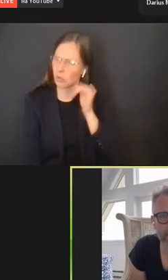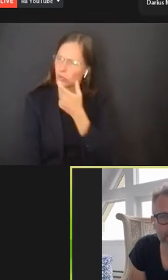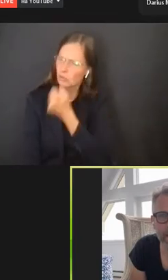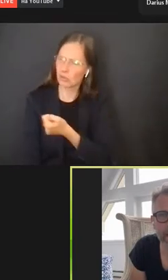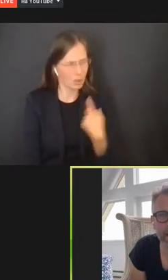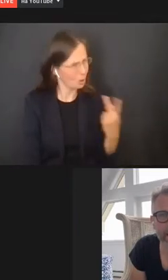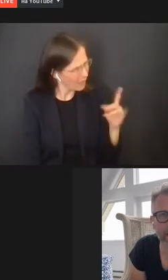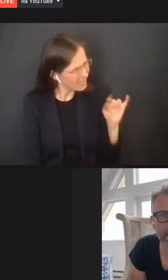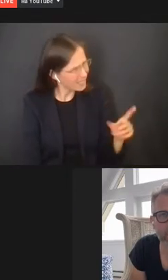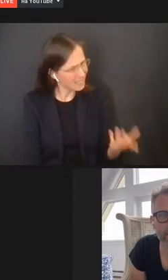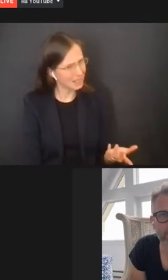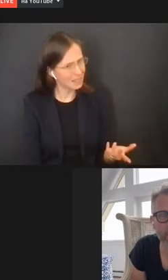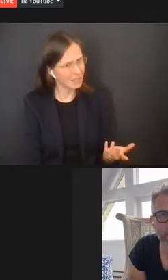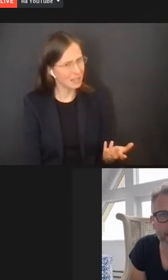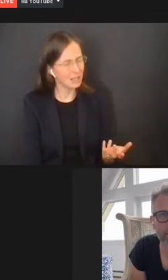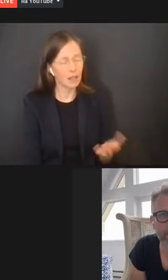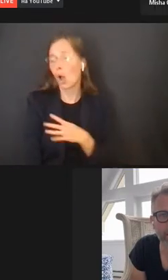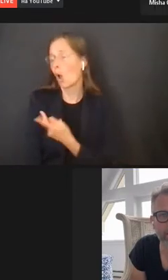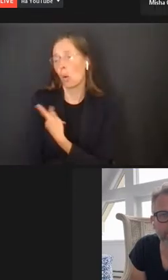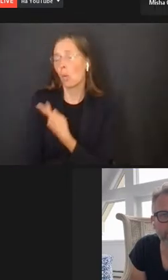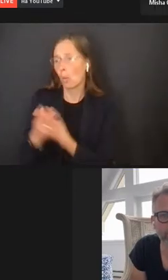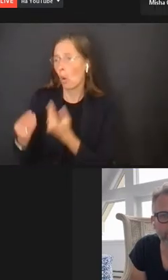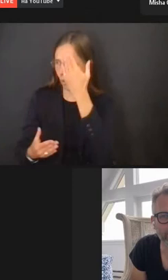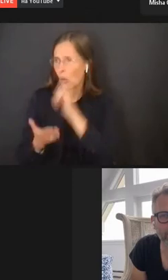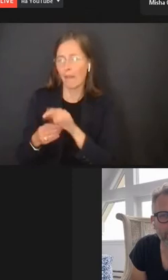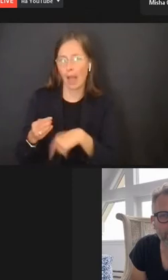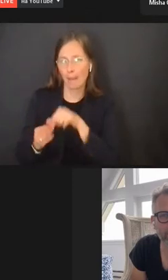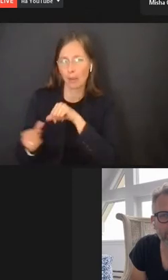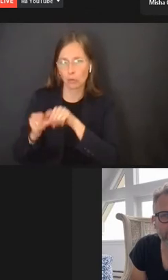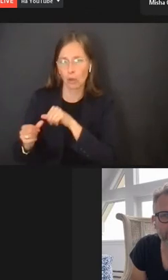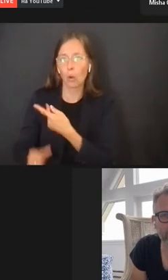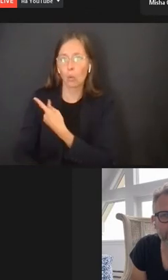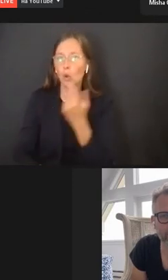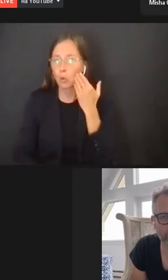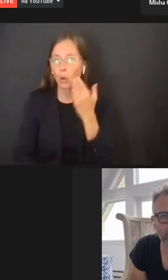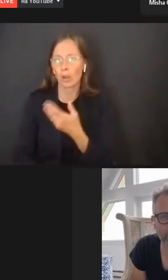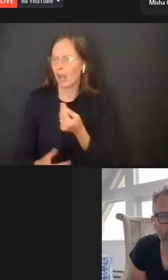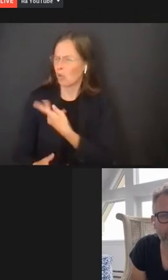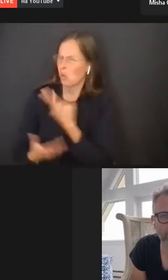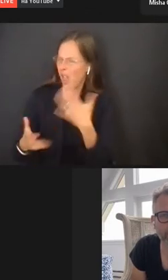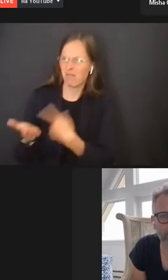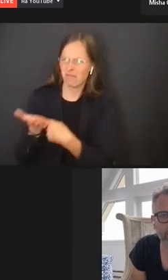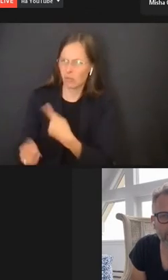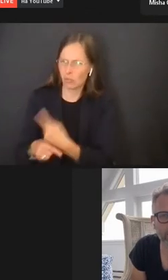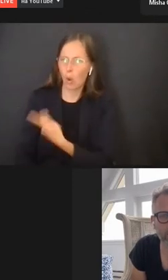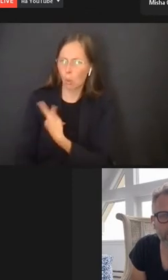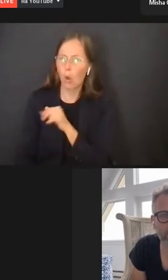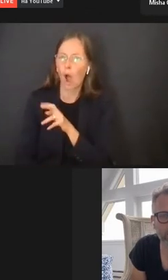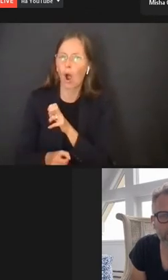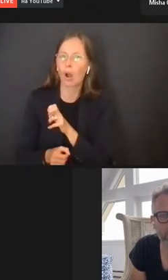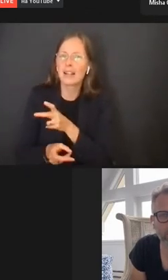did. I hadn't. I mean, we both know that about one another. Like, we know that we've discussed the fact that we are